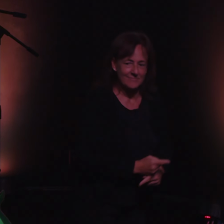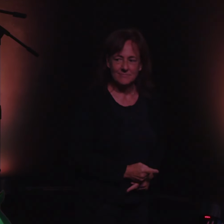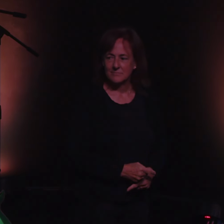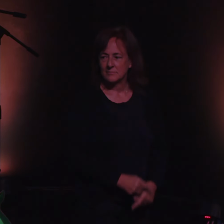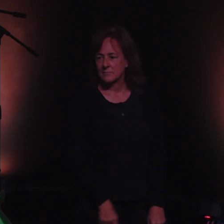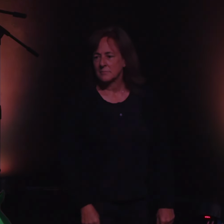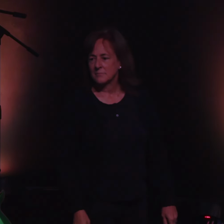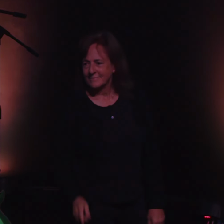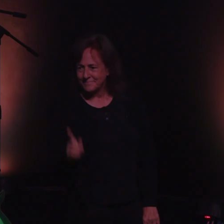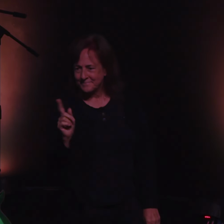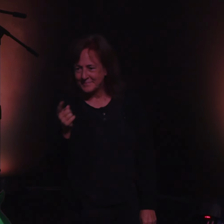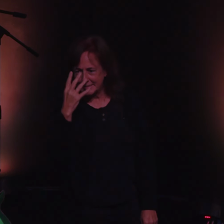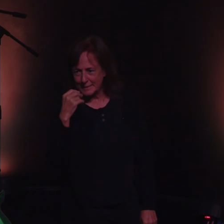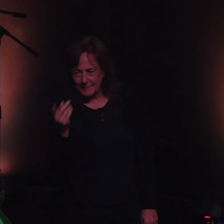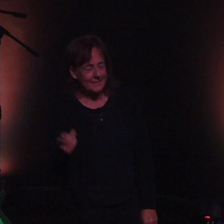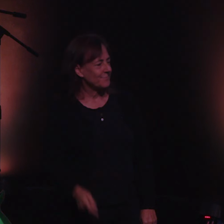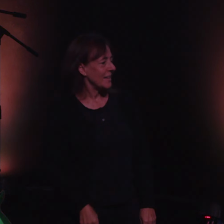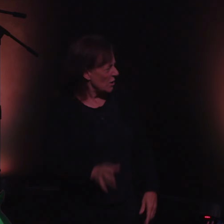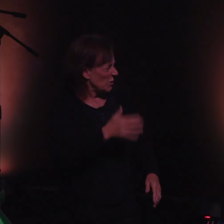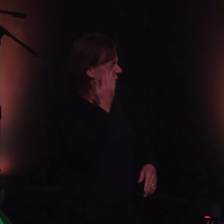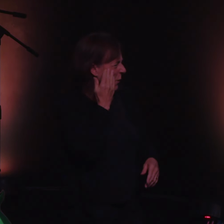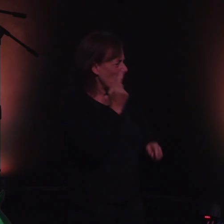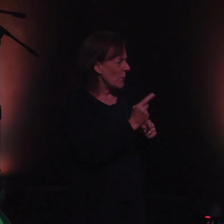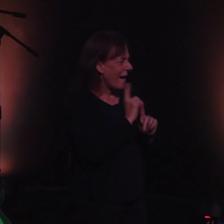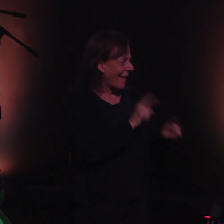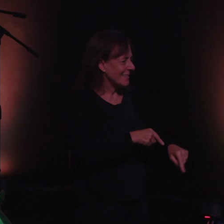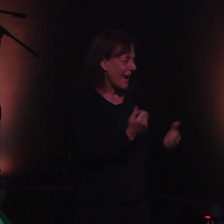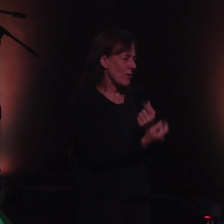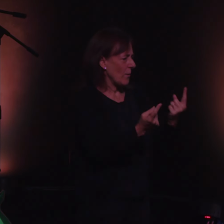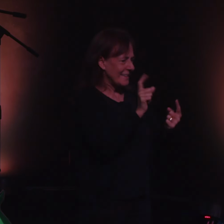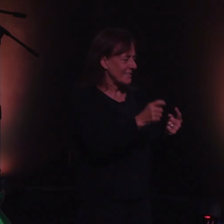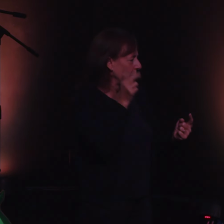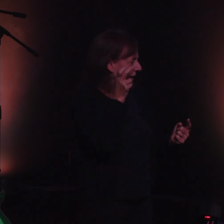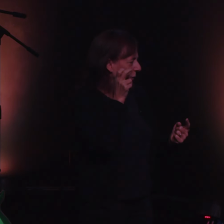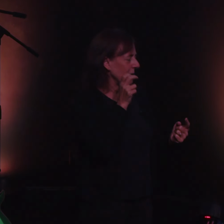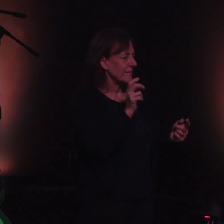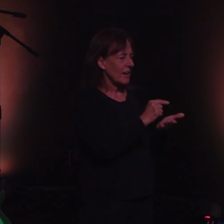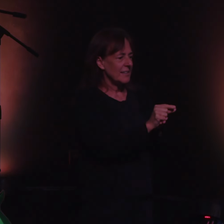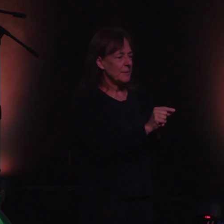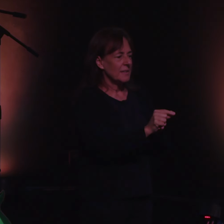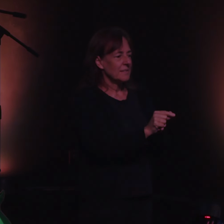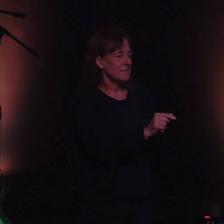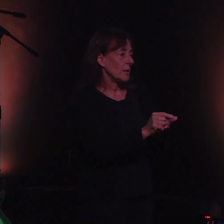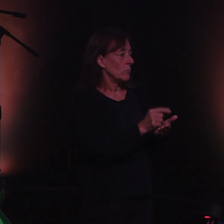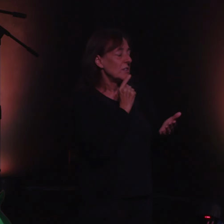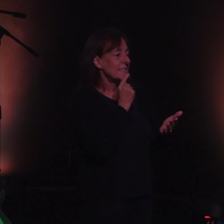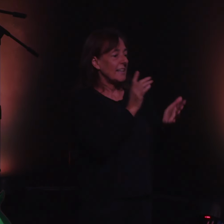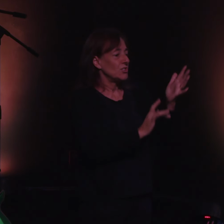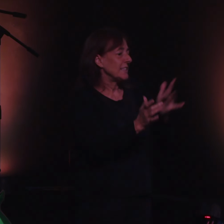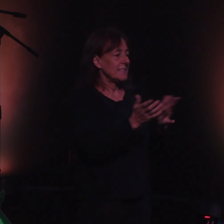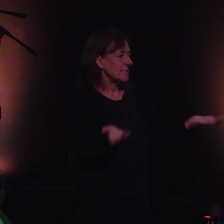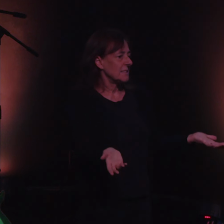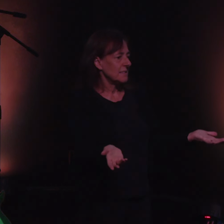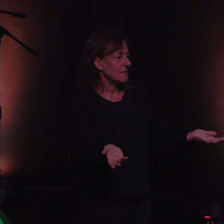everyone. Sunday school, right? We know that. We know what's right. We know what the right answer is. It's everyone. It's just like if you're in Sunday school, just answer Jesus. You